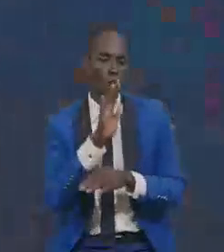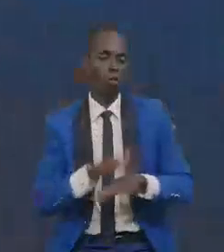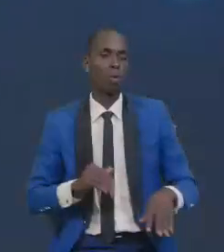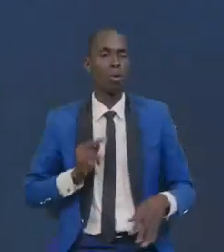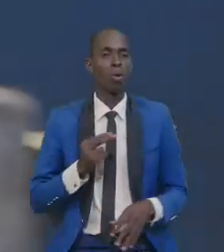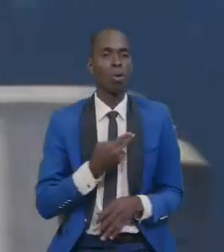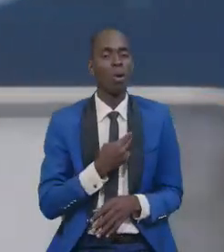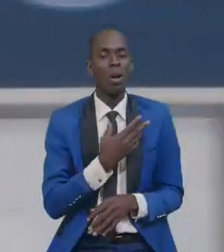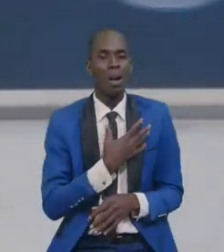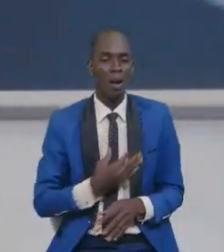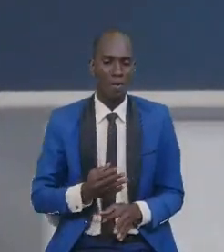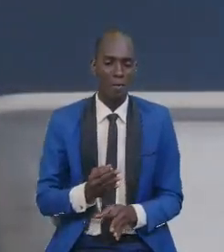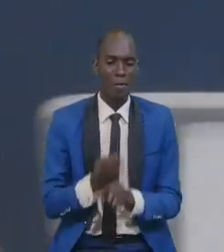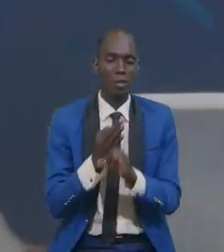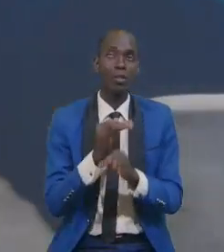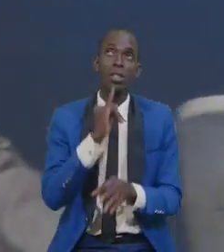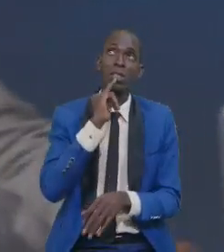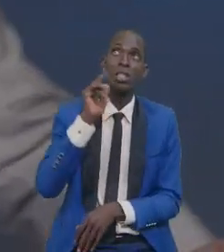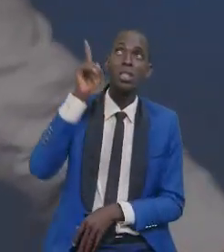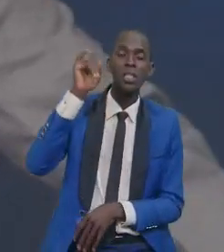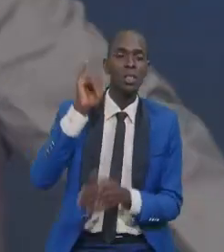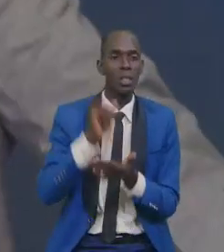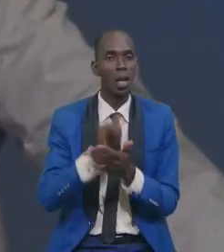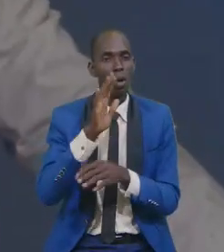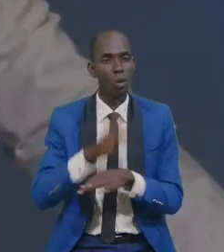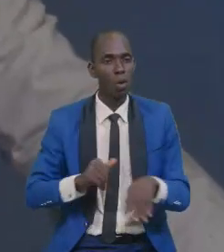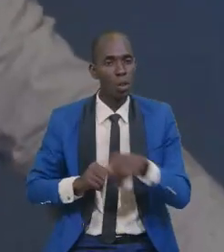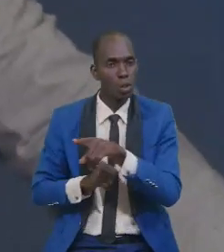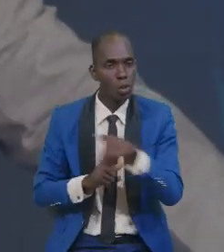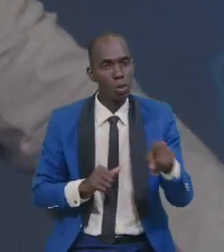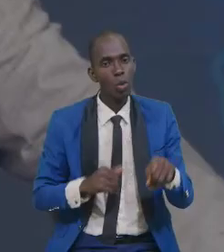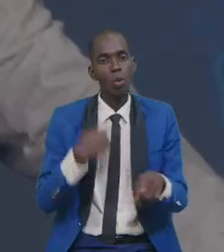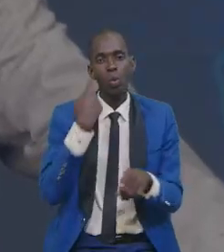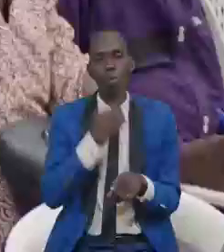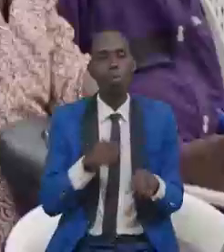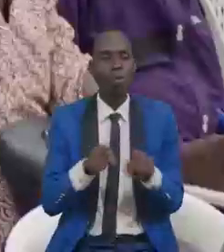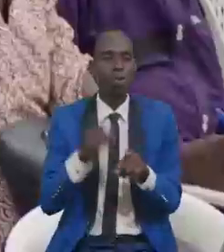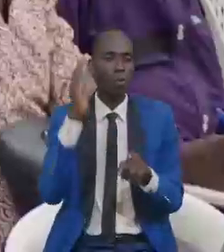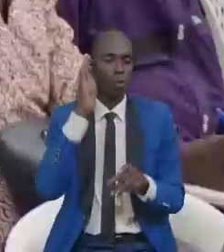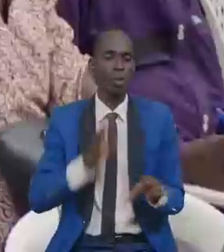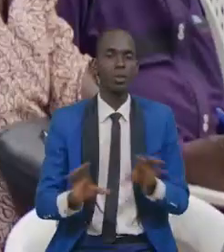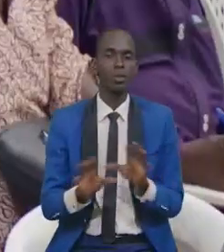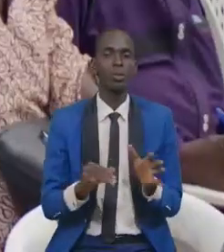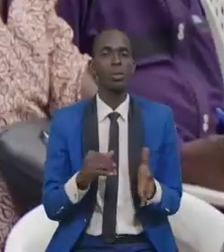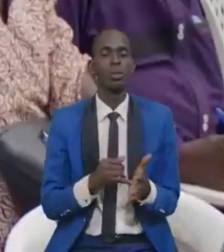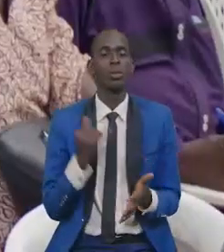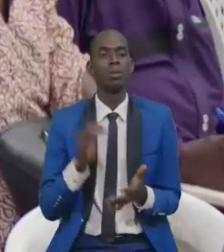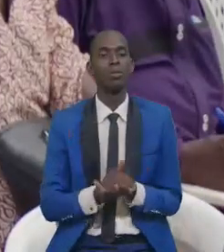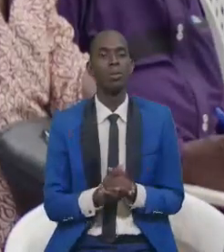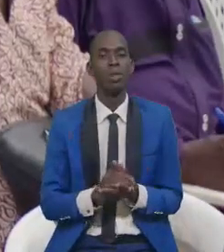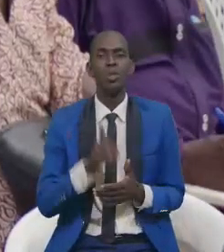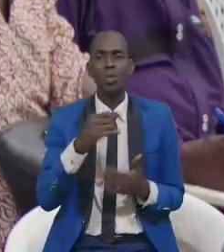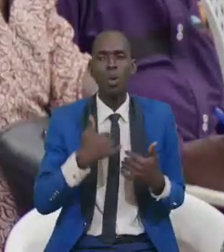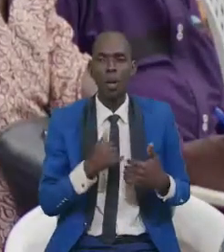he that calleth you, who also will do it. You've been struggling to do it